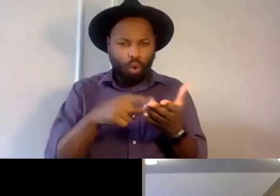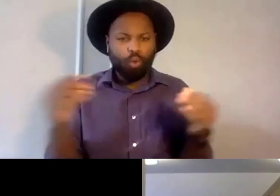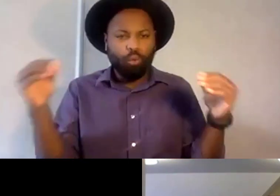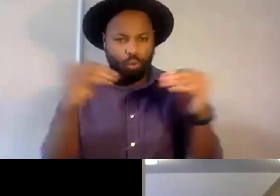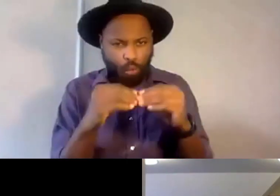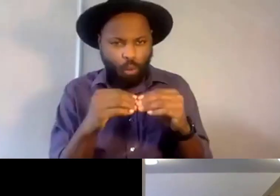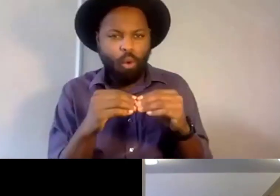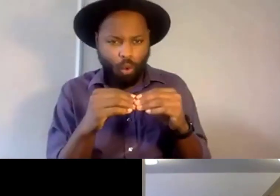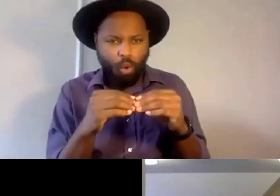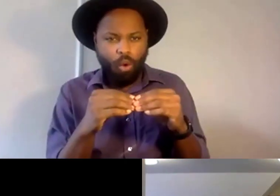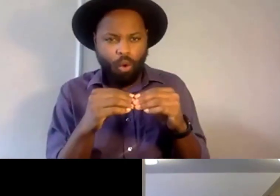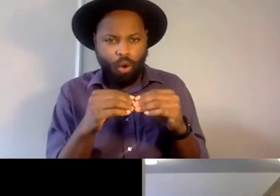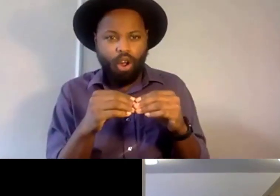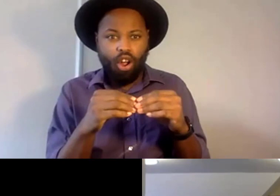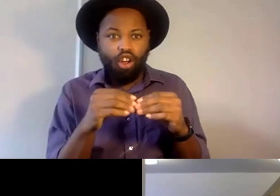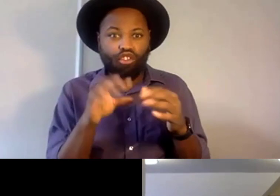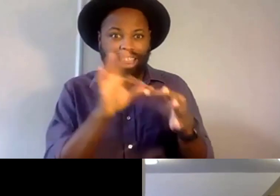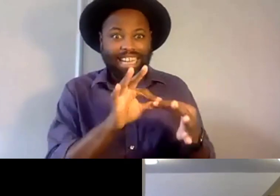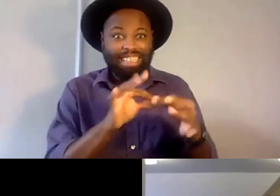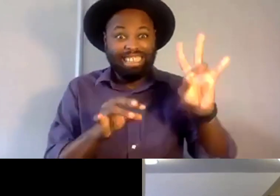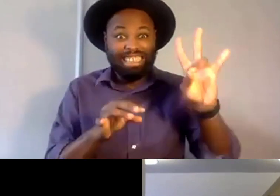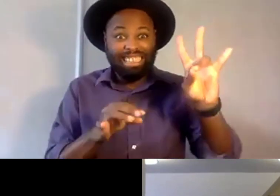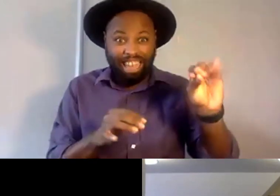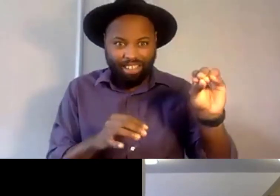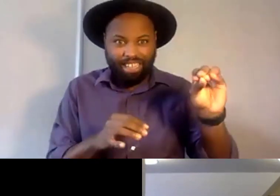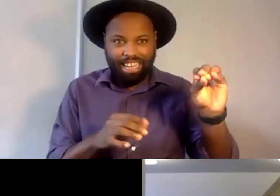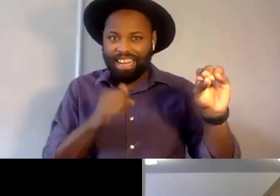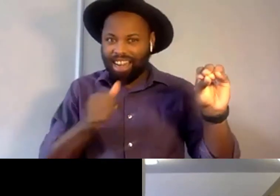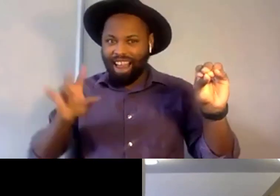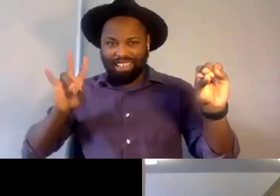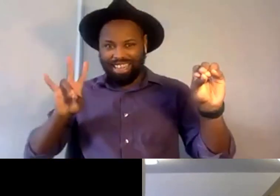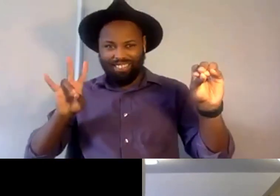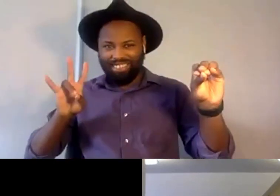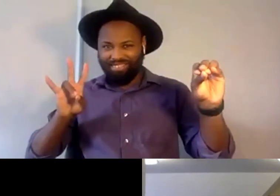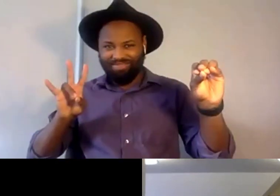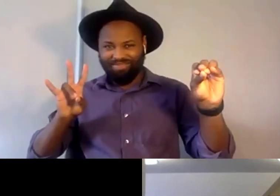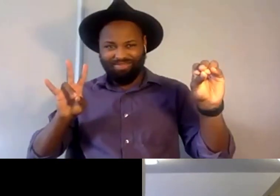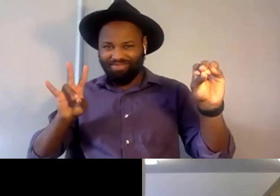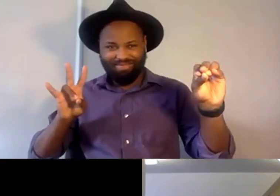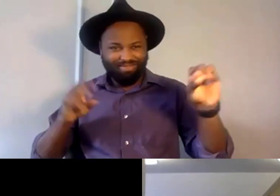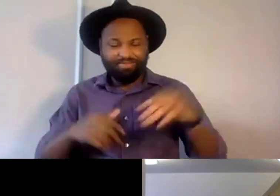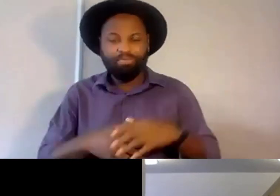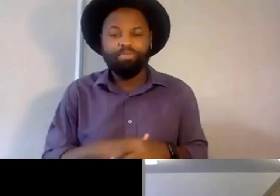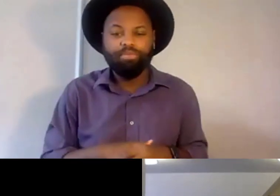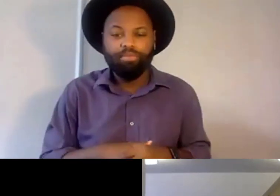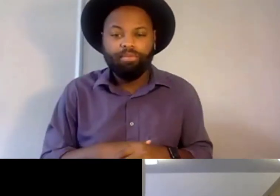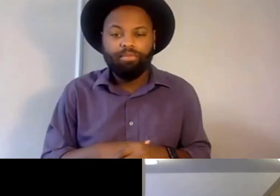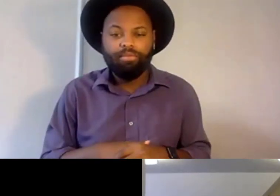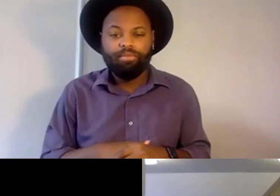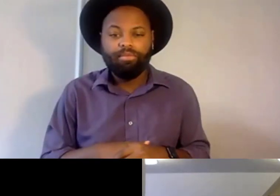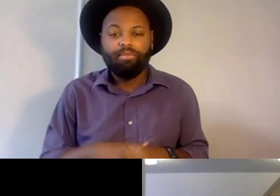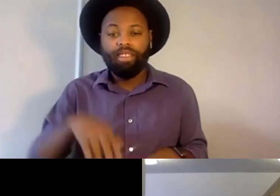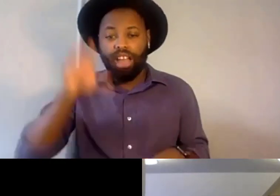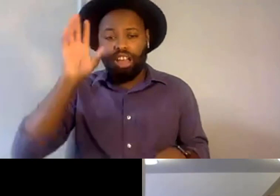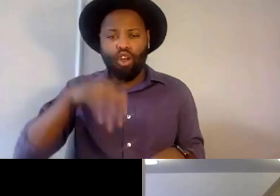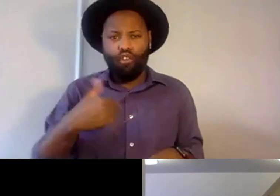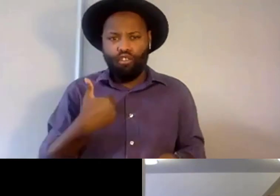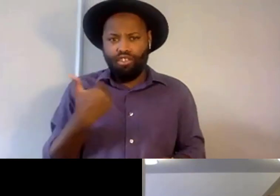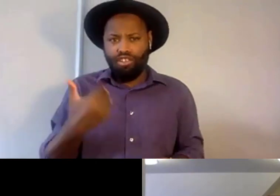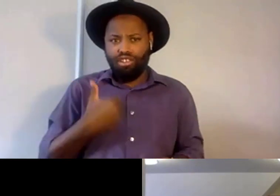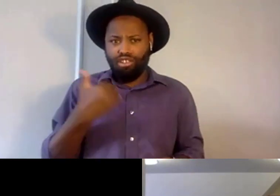in 70 years. And I know for young scholars